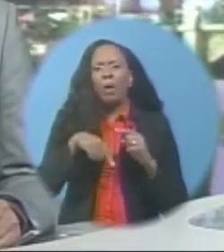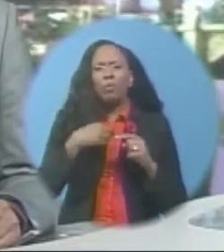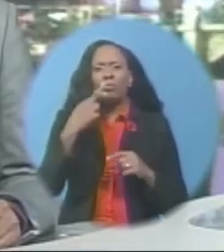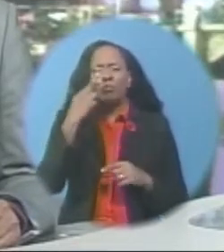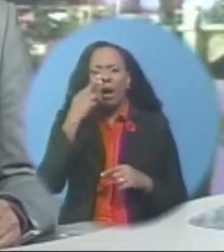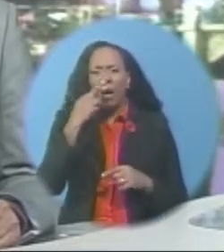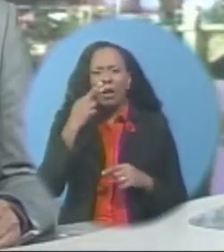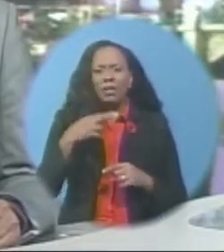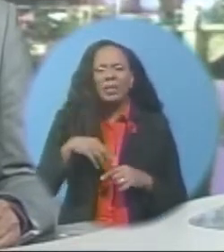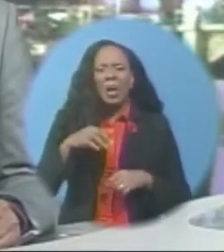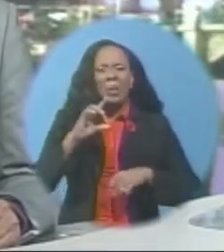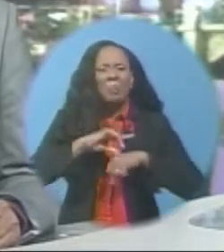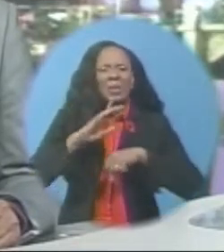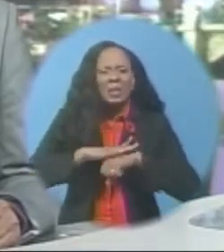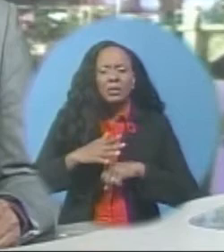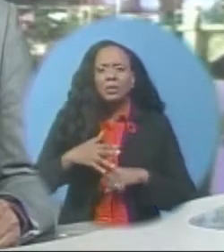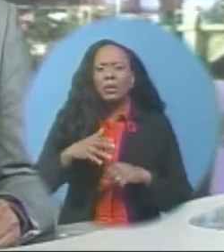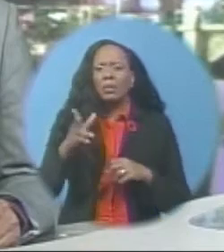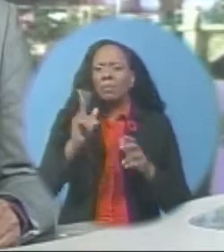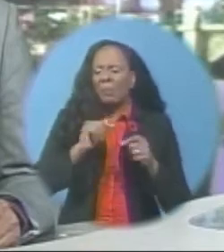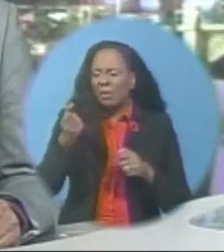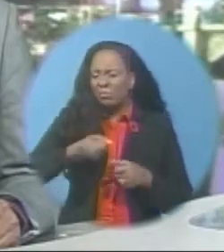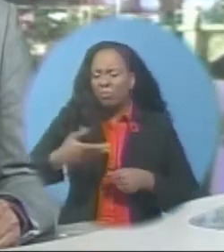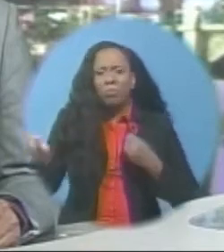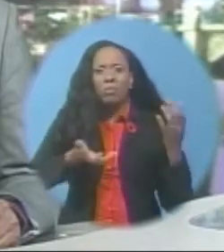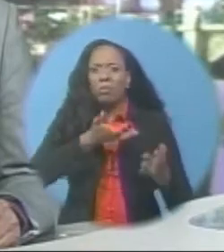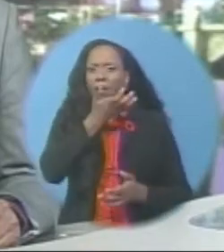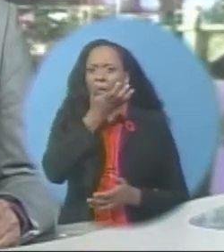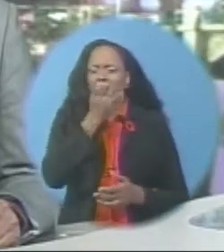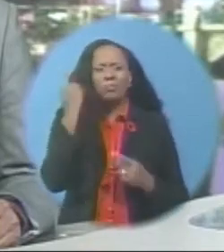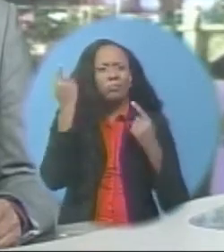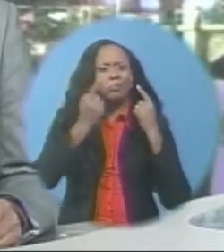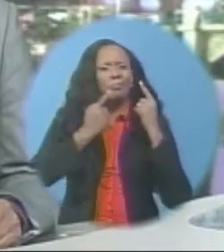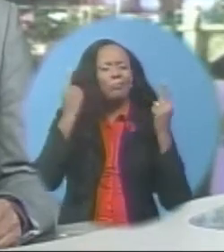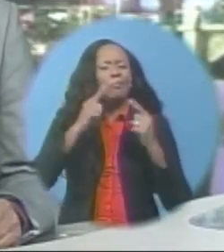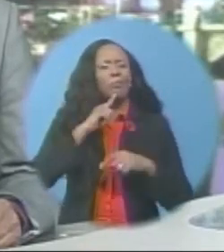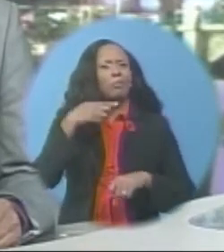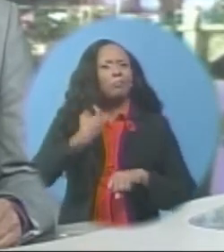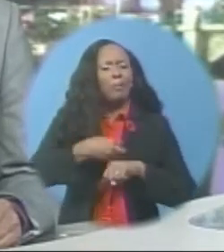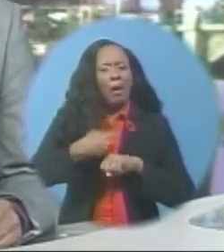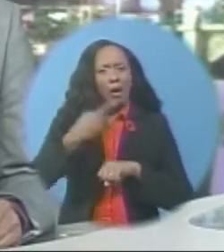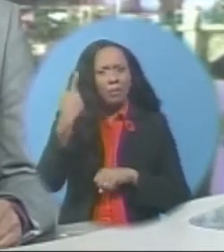way residents dispose of their garbage is also a concern and it has been a hard sell.